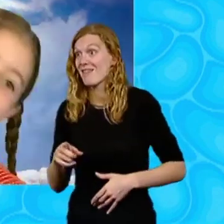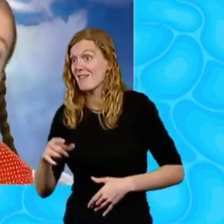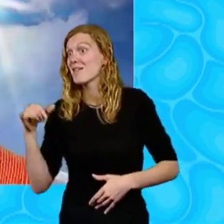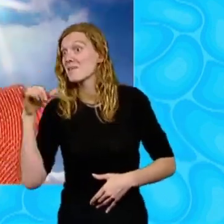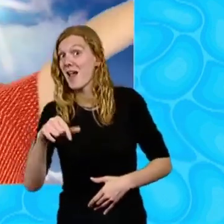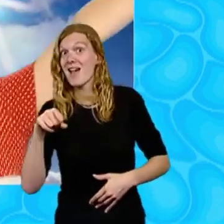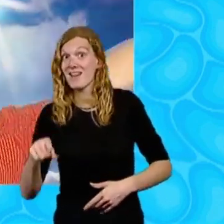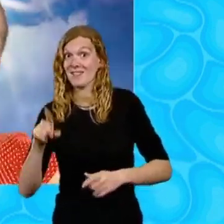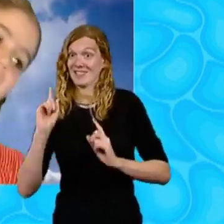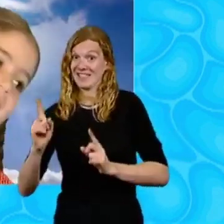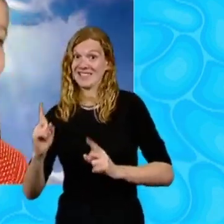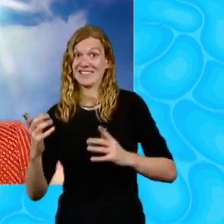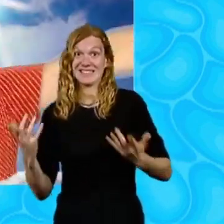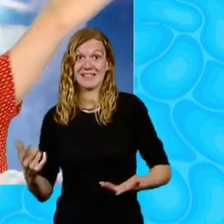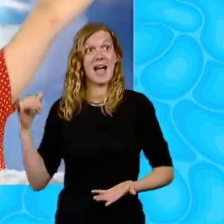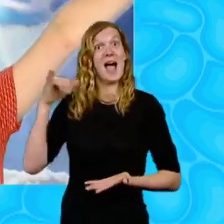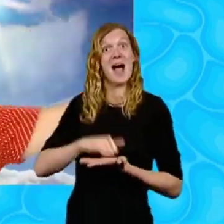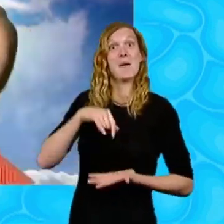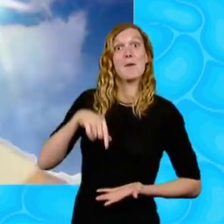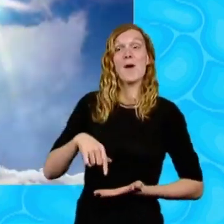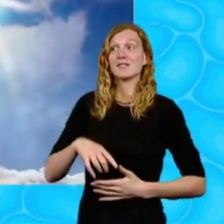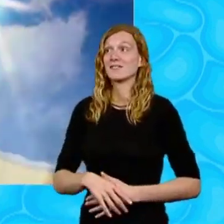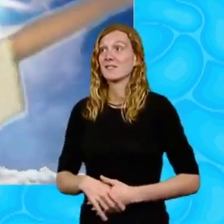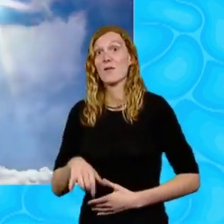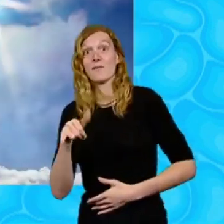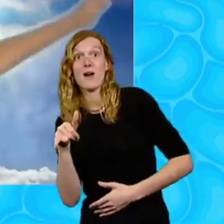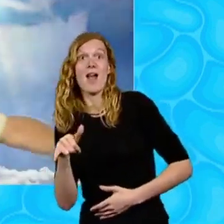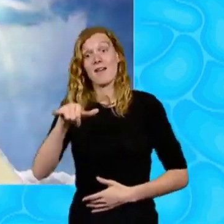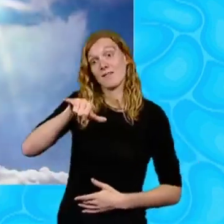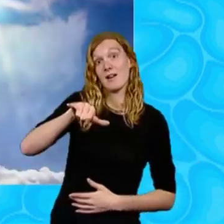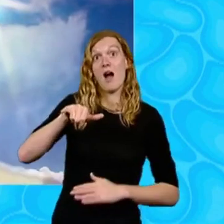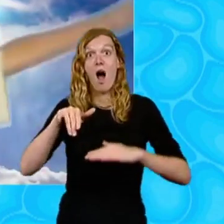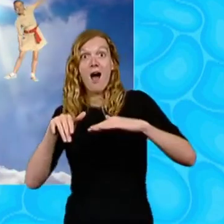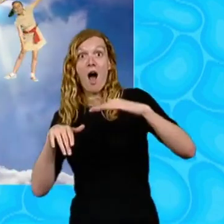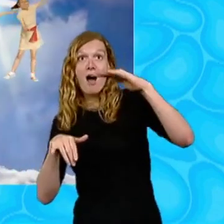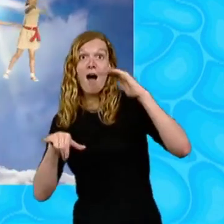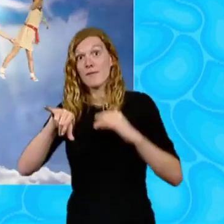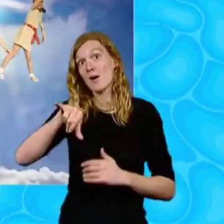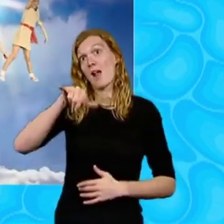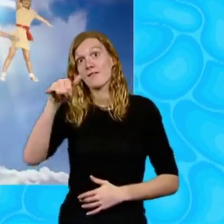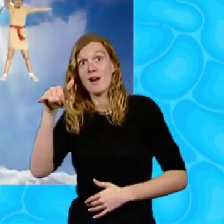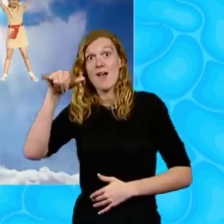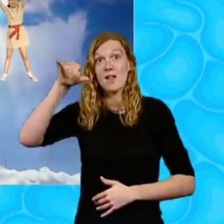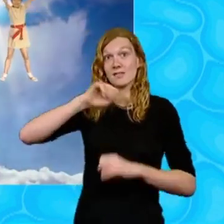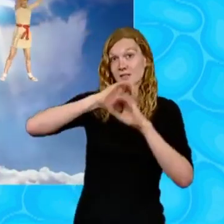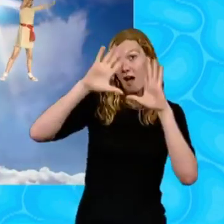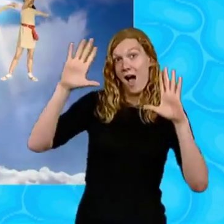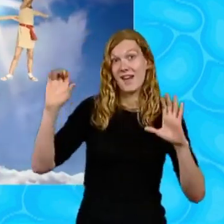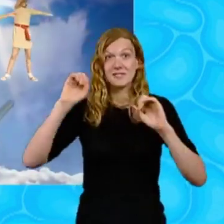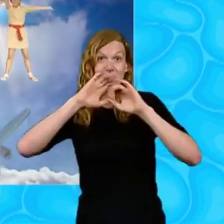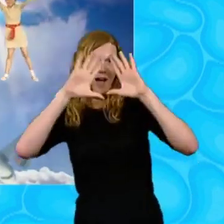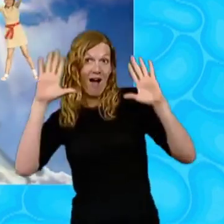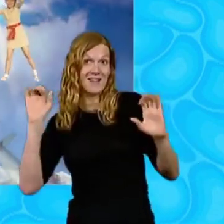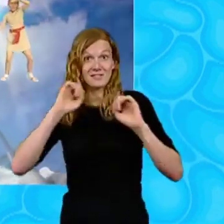Flying high, high, high, in the sky, sky, sky, you can watch the clouds go